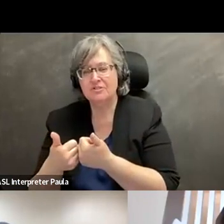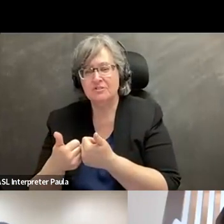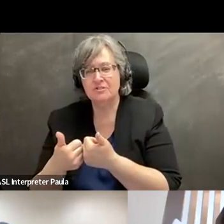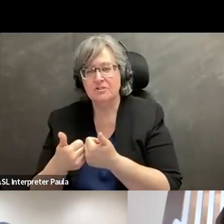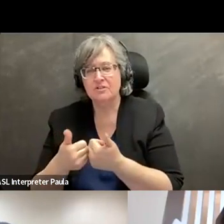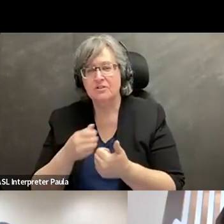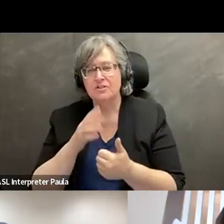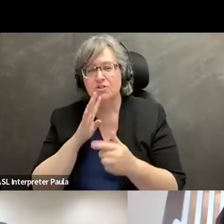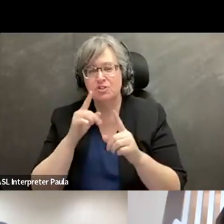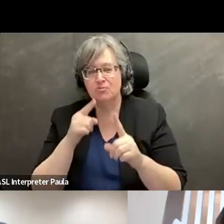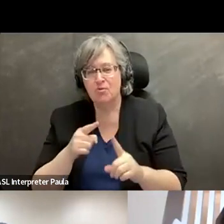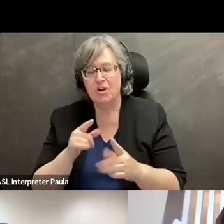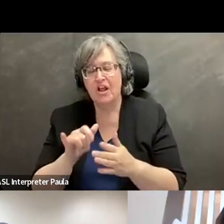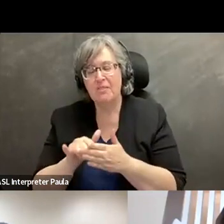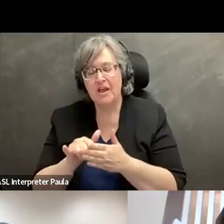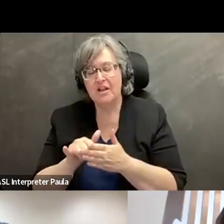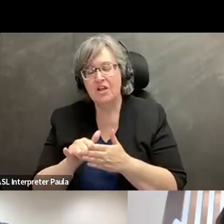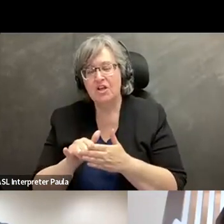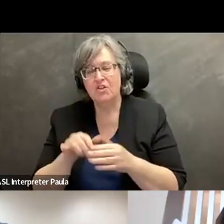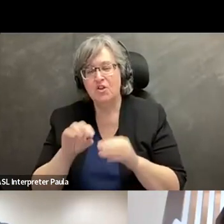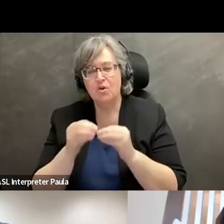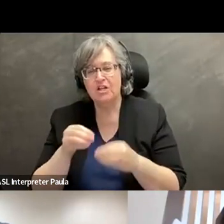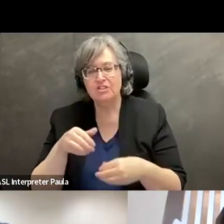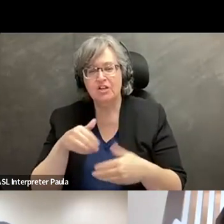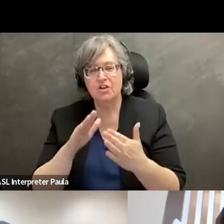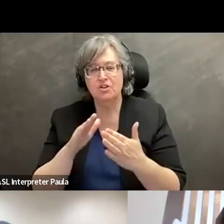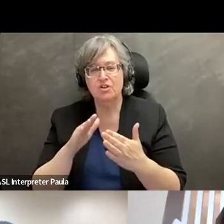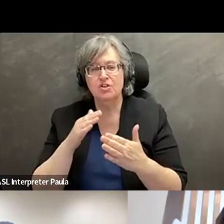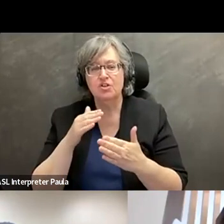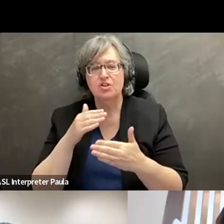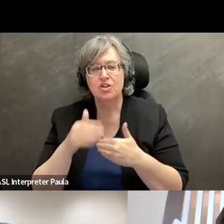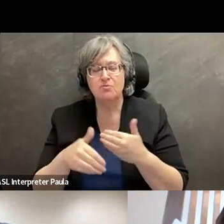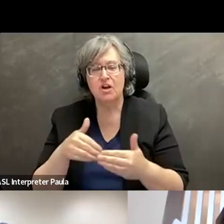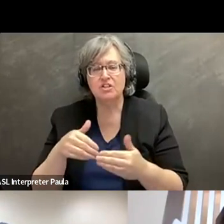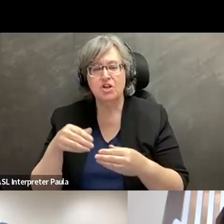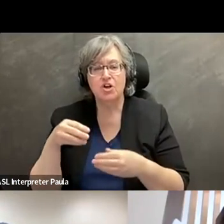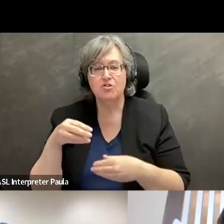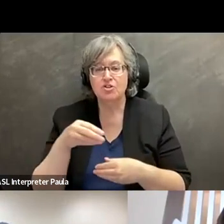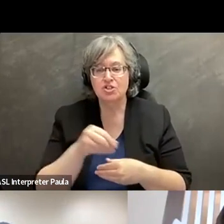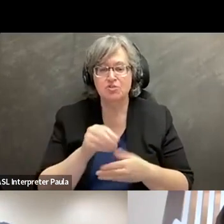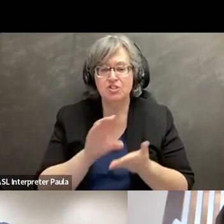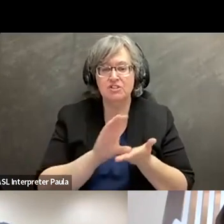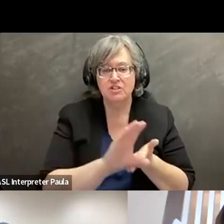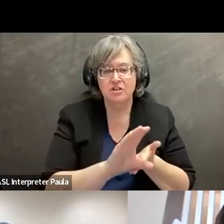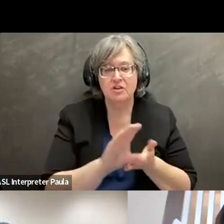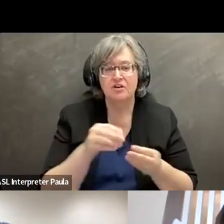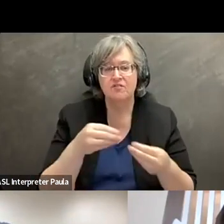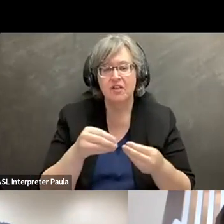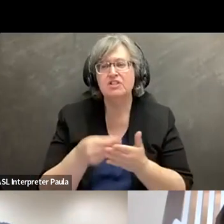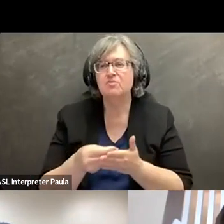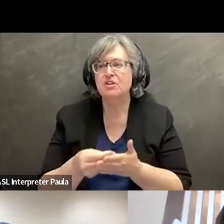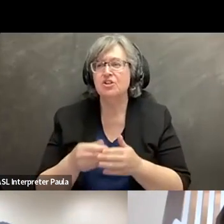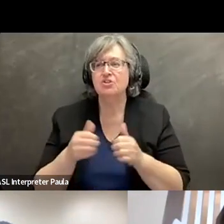that the organization encountered in the process of dispersing flexible funds? Yeah, that's a